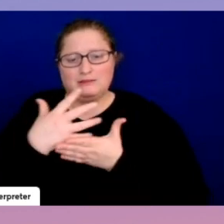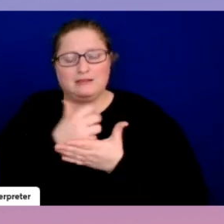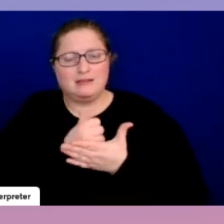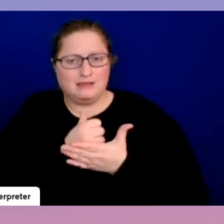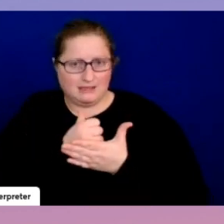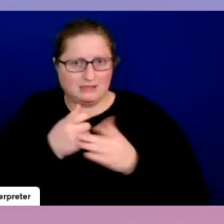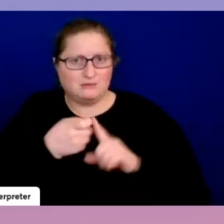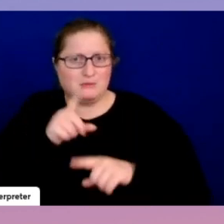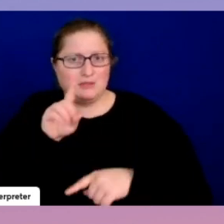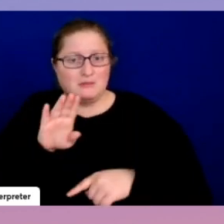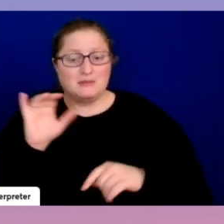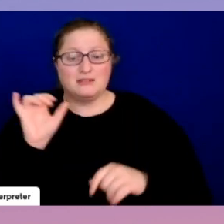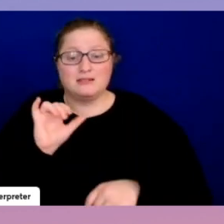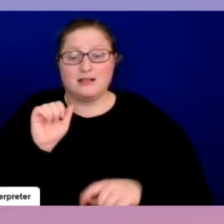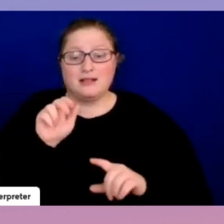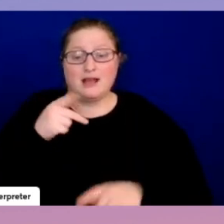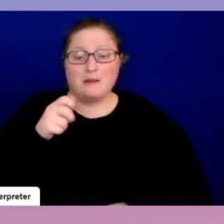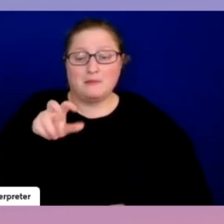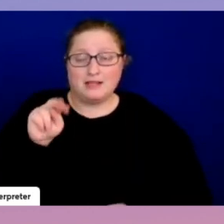tags and client addresses.